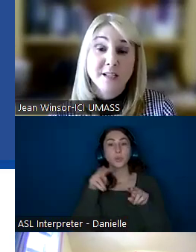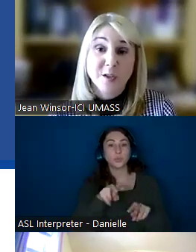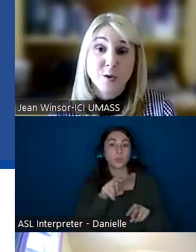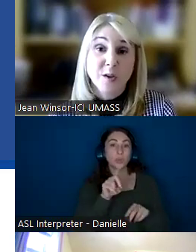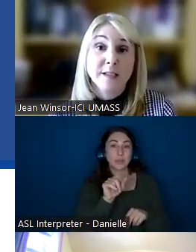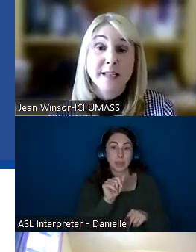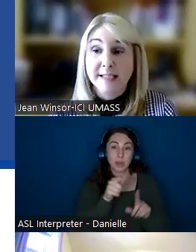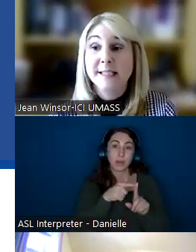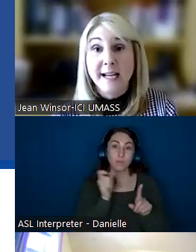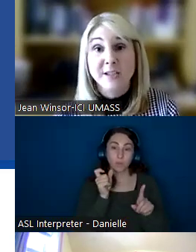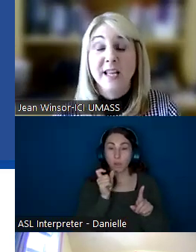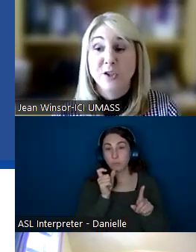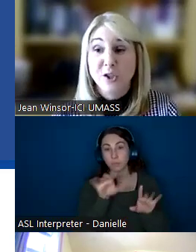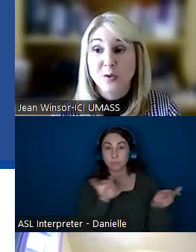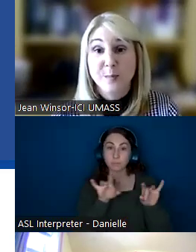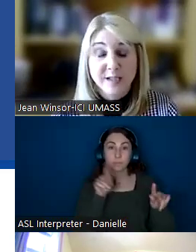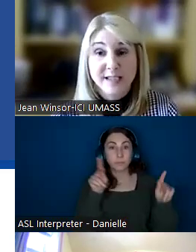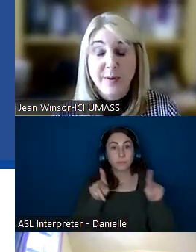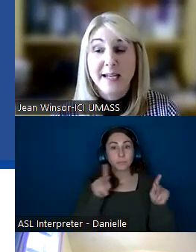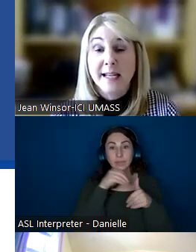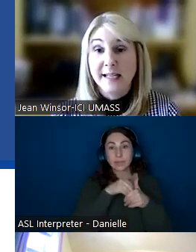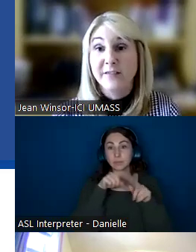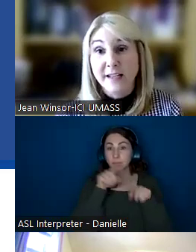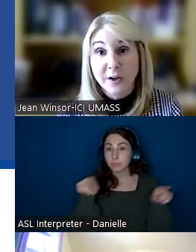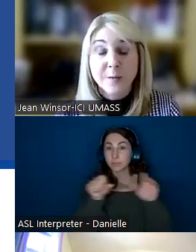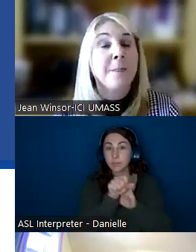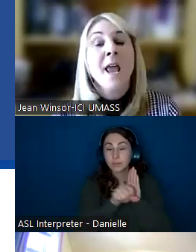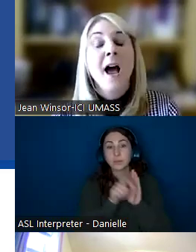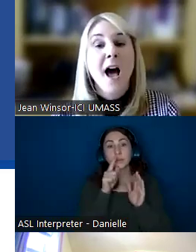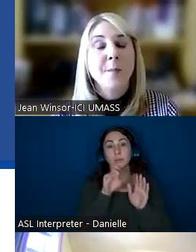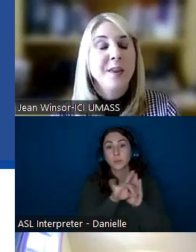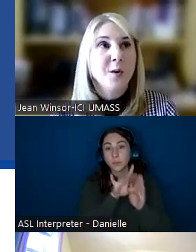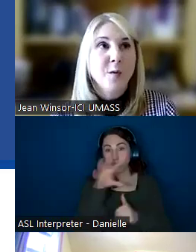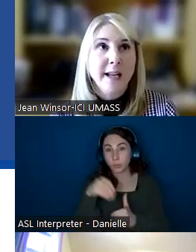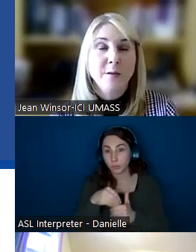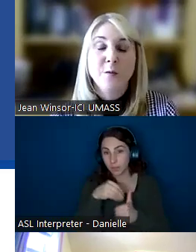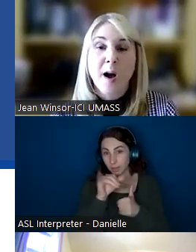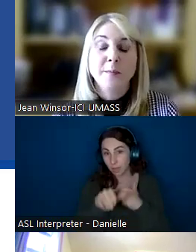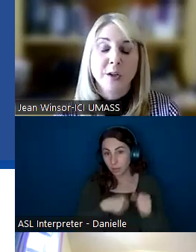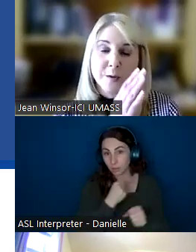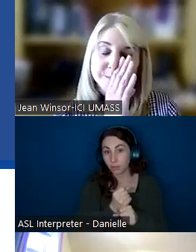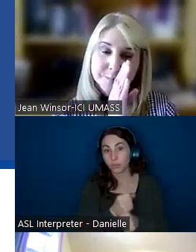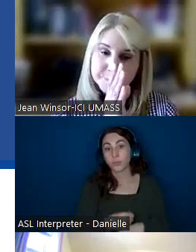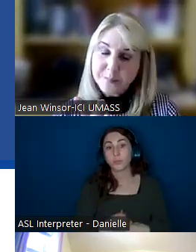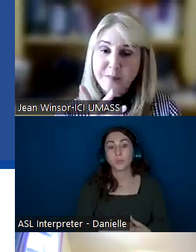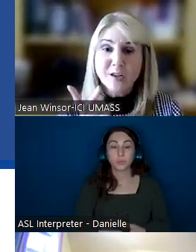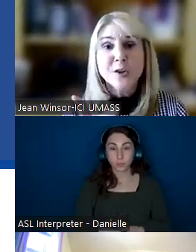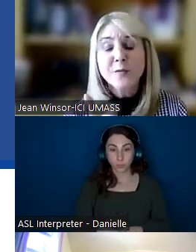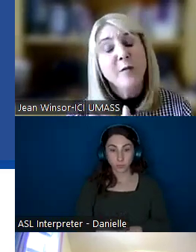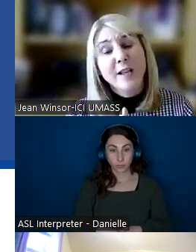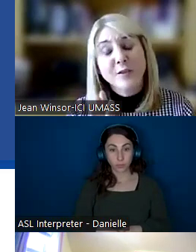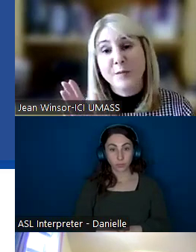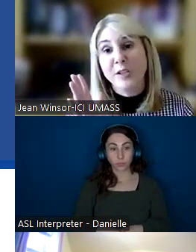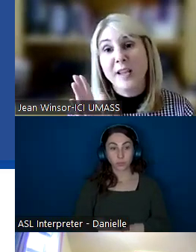of individuals in states that choose to participate in a given year. And they're running from their